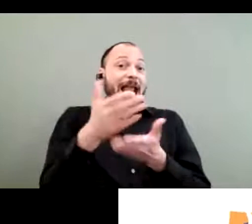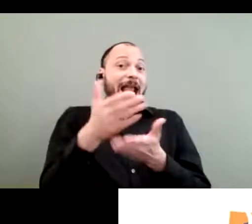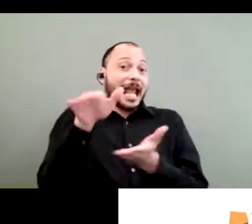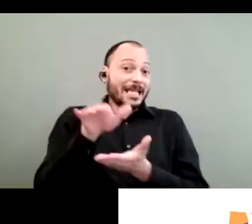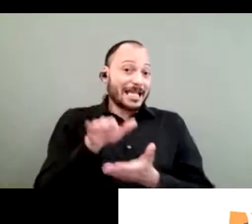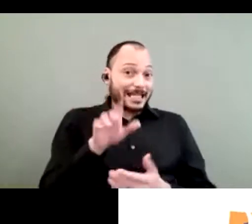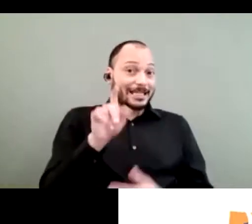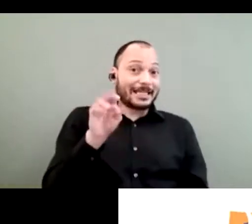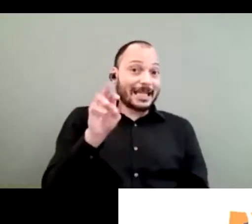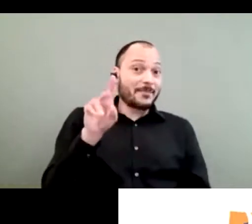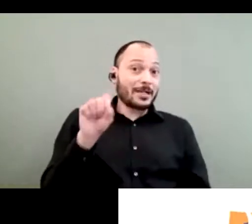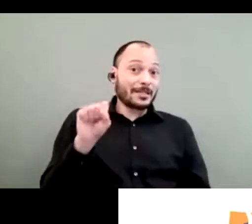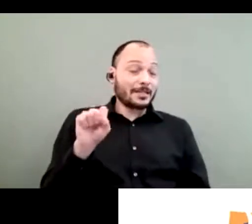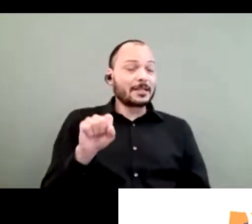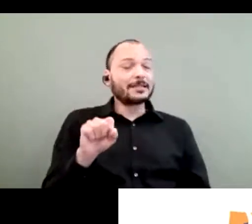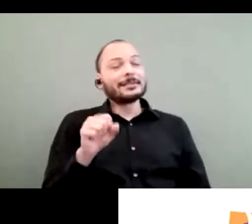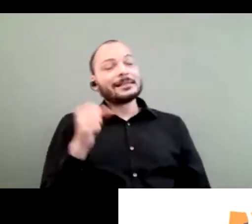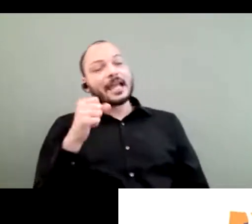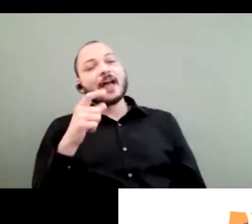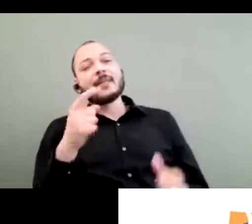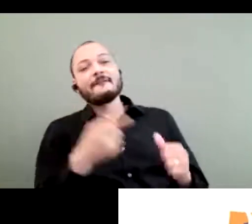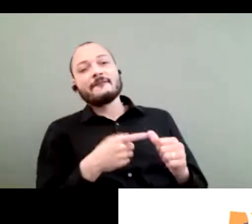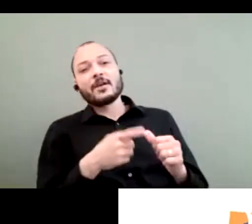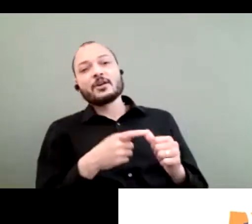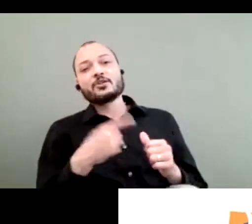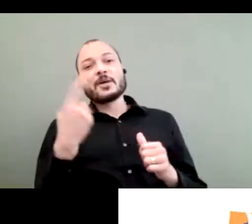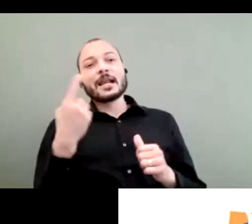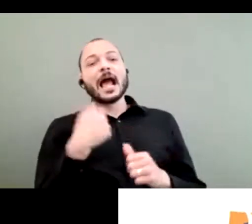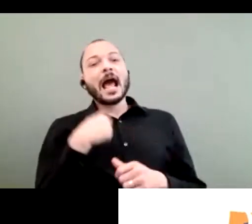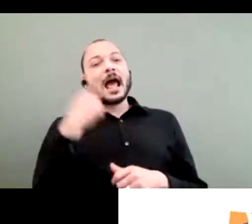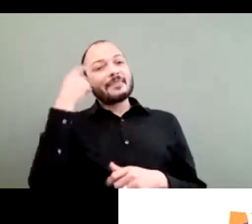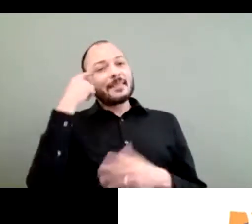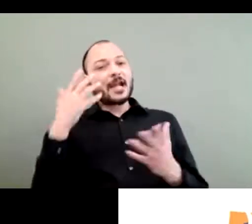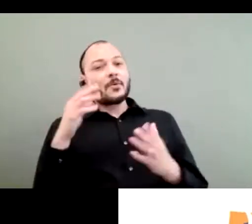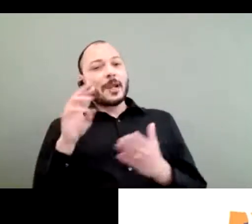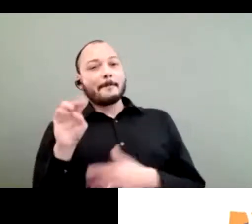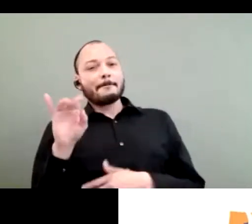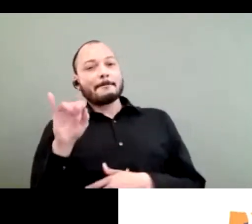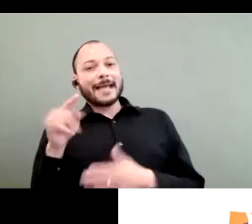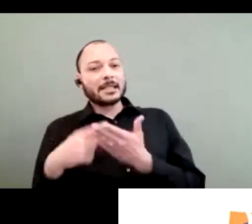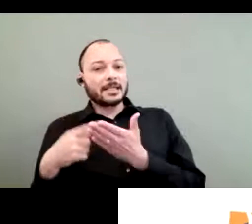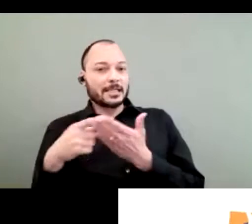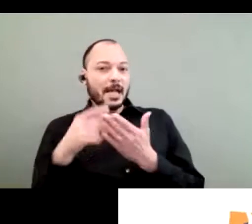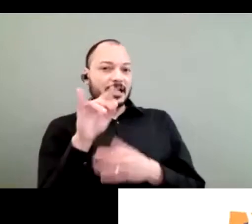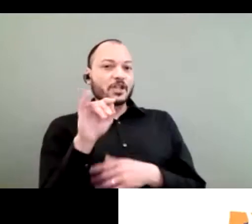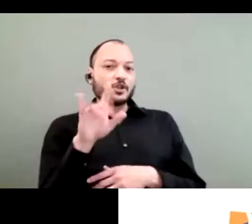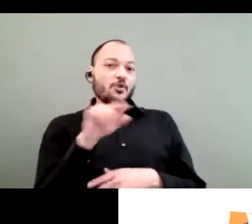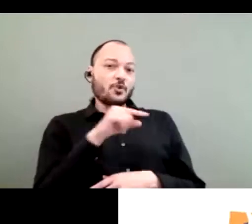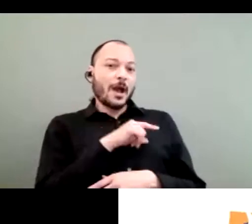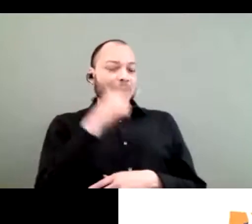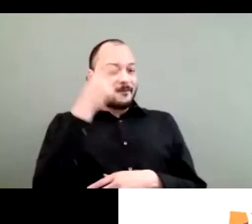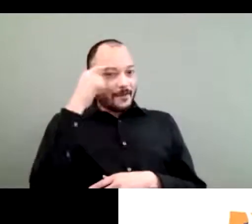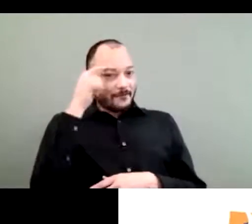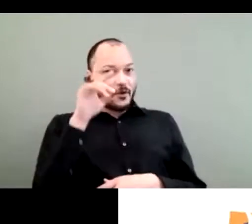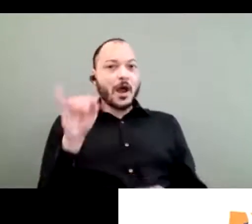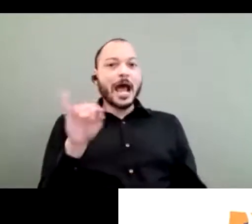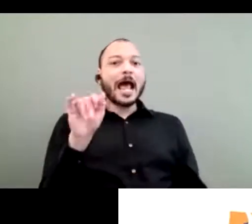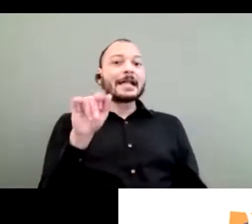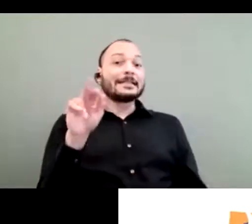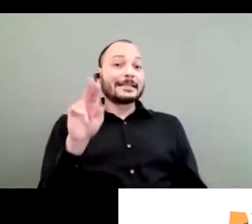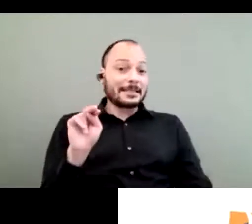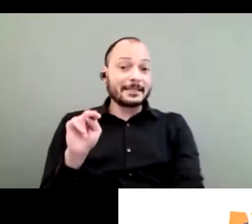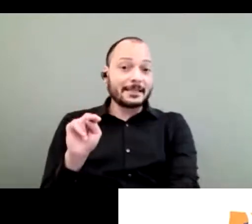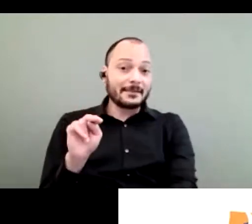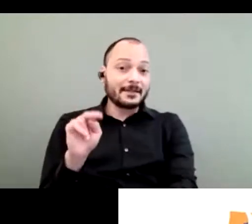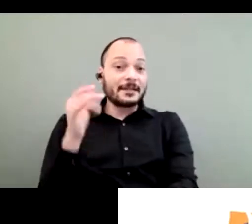Yeah, so the first one, I think Matt covered it. You qualify for an ITIN if